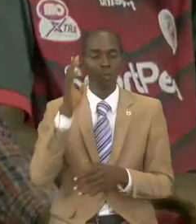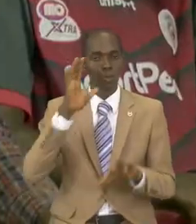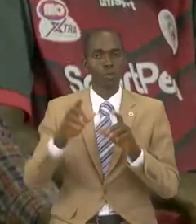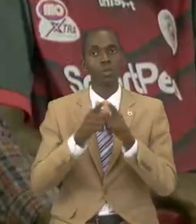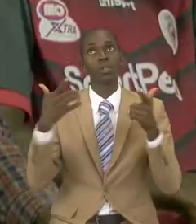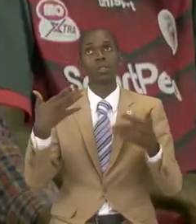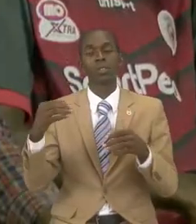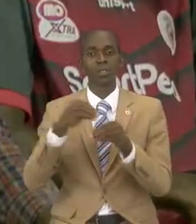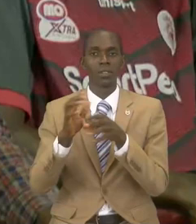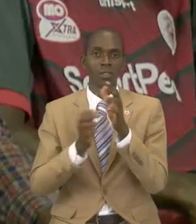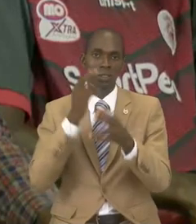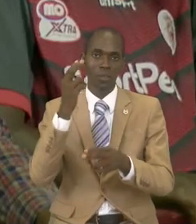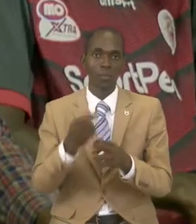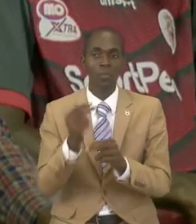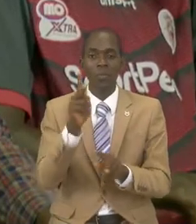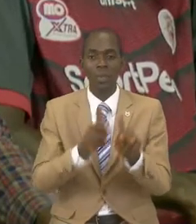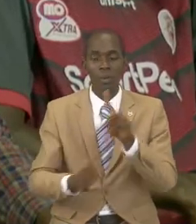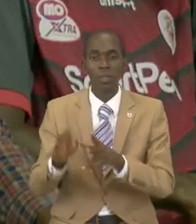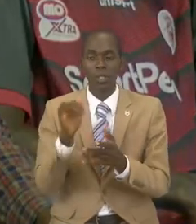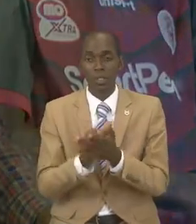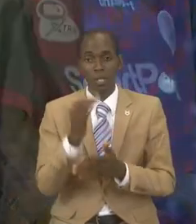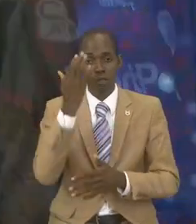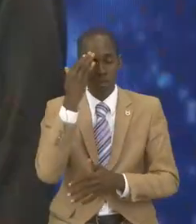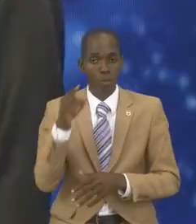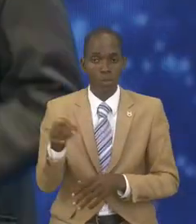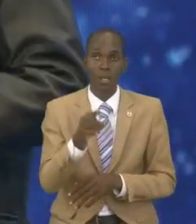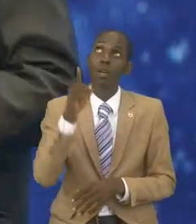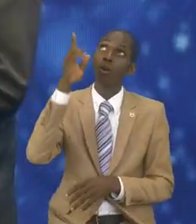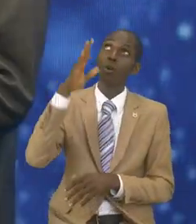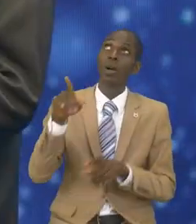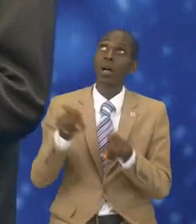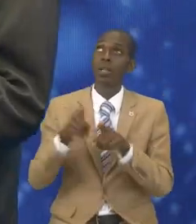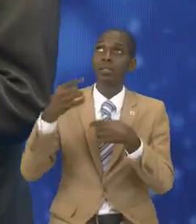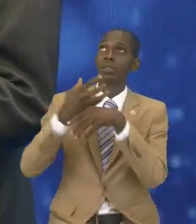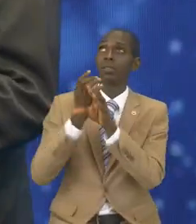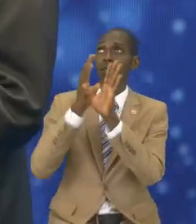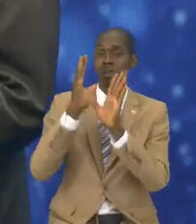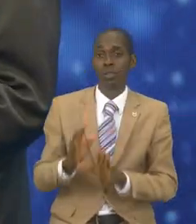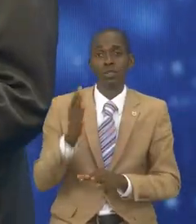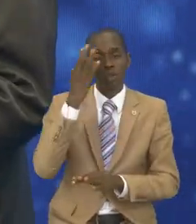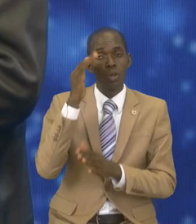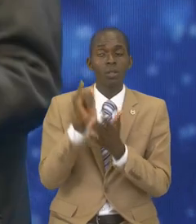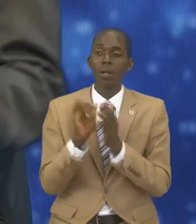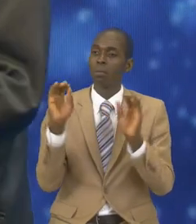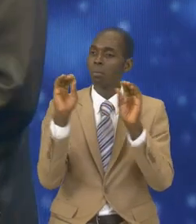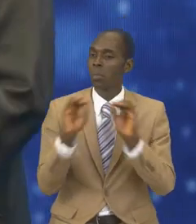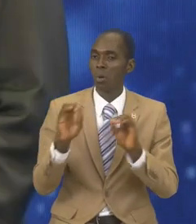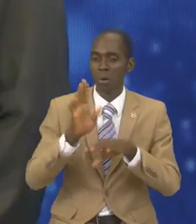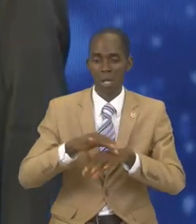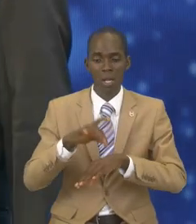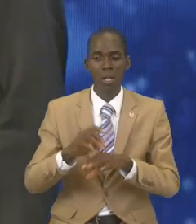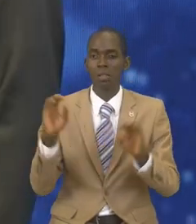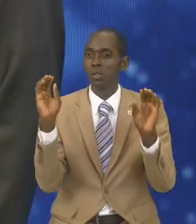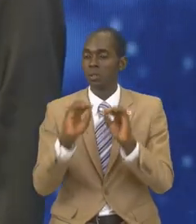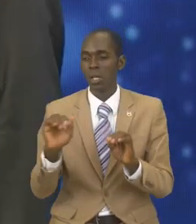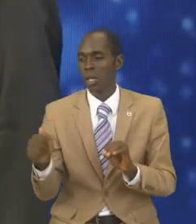name. The people that do know their God as the creator, and they know that nothing on earth, nothing